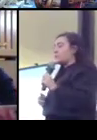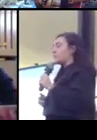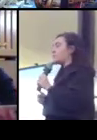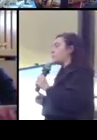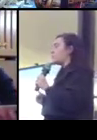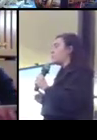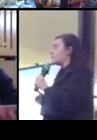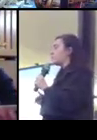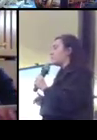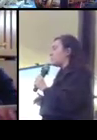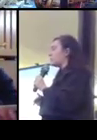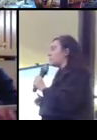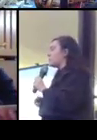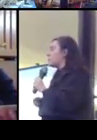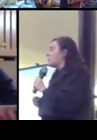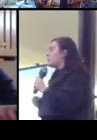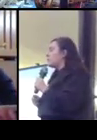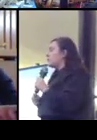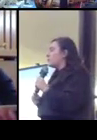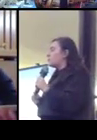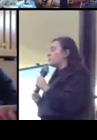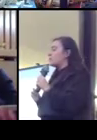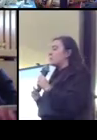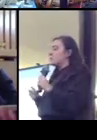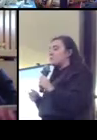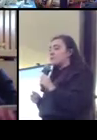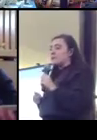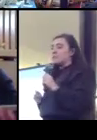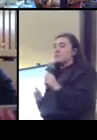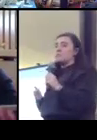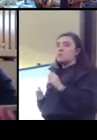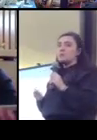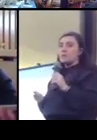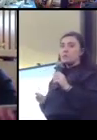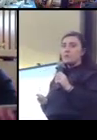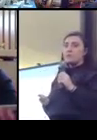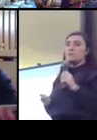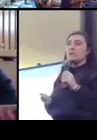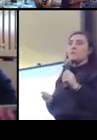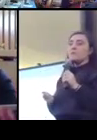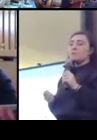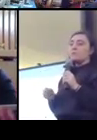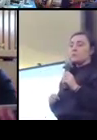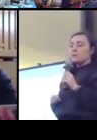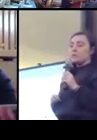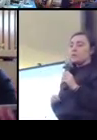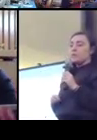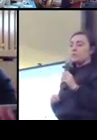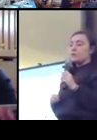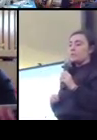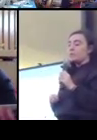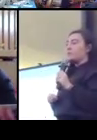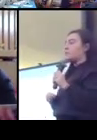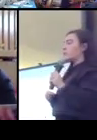strategies, incentives for moving those forward, and then it includes a density analysis as well as recommendations for the